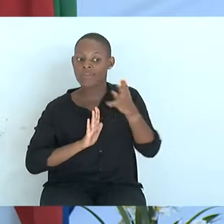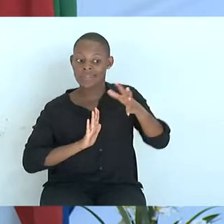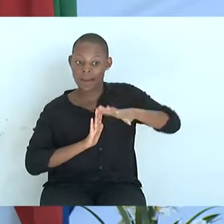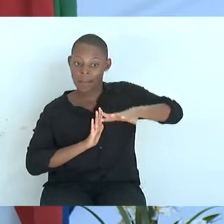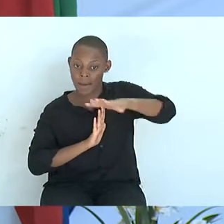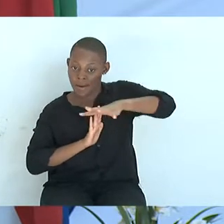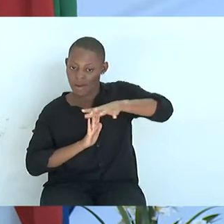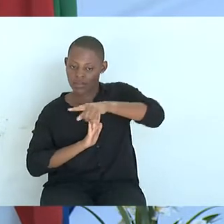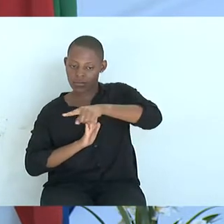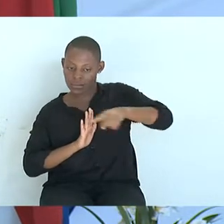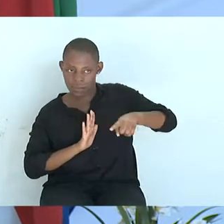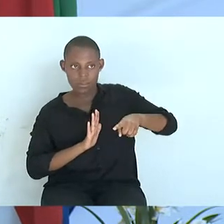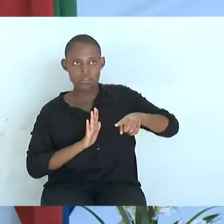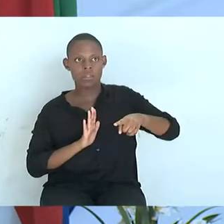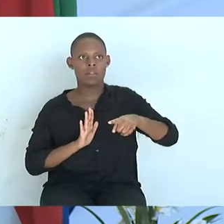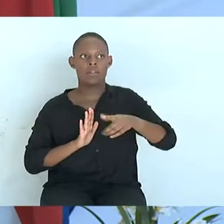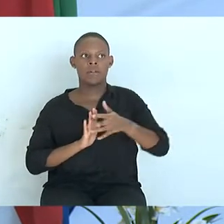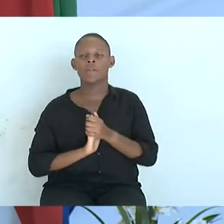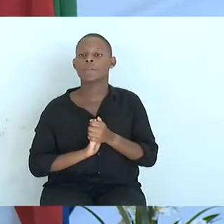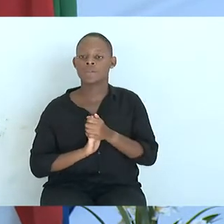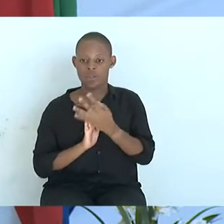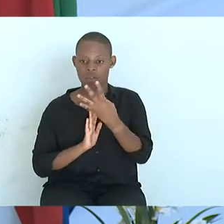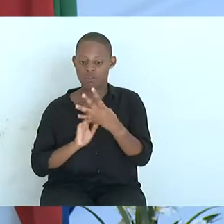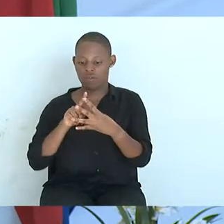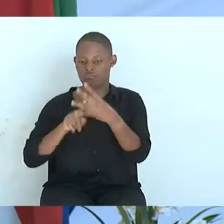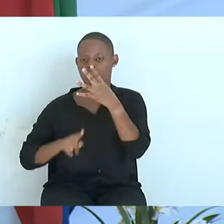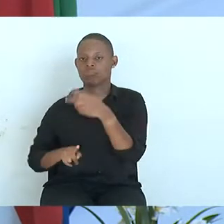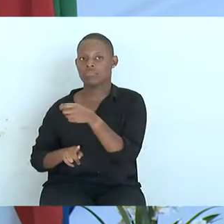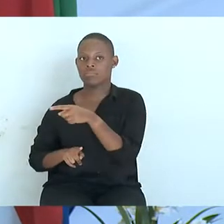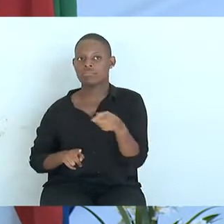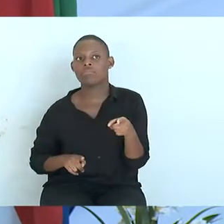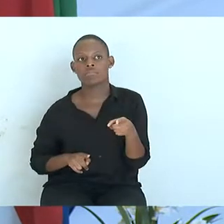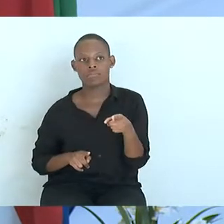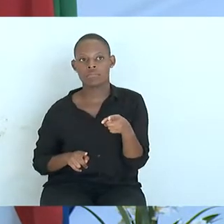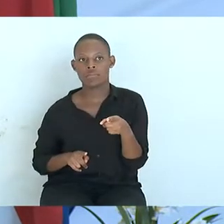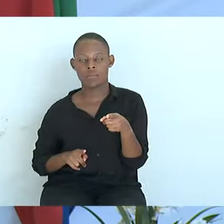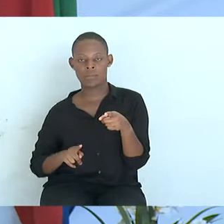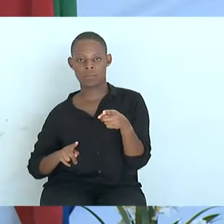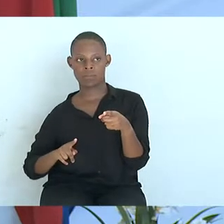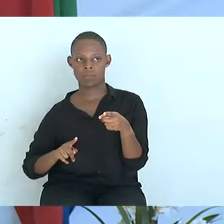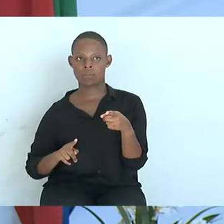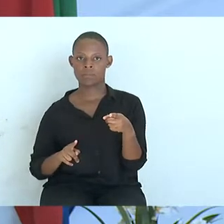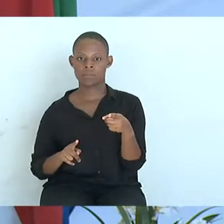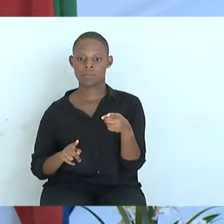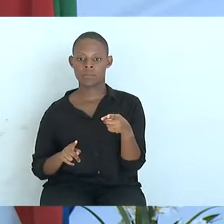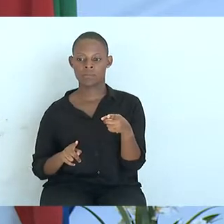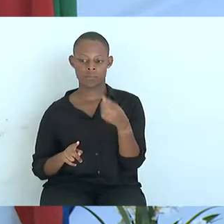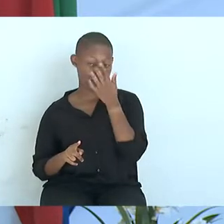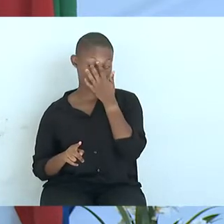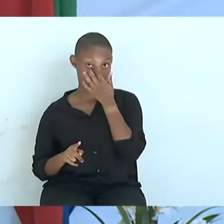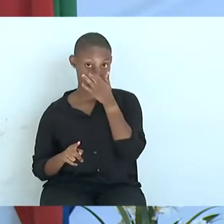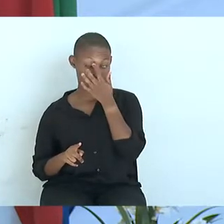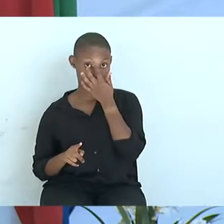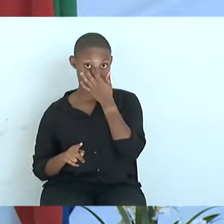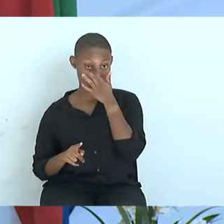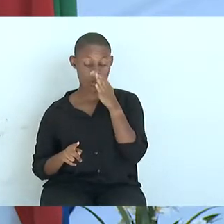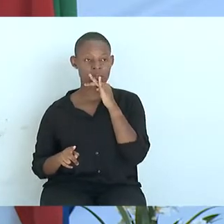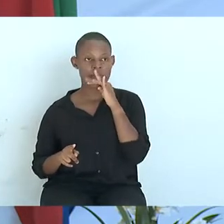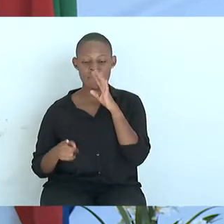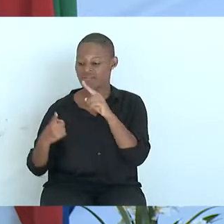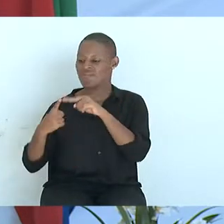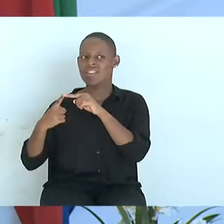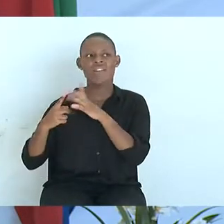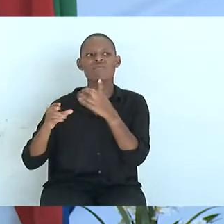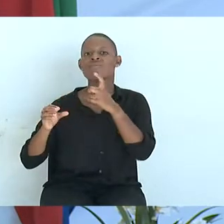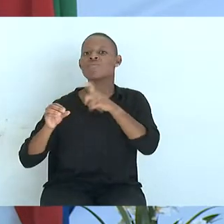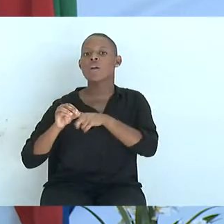really become one of the top areas in the country. One of the endowments that we talk